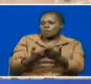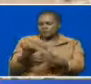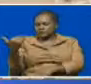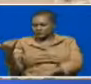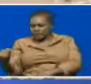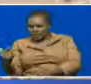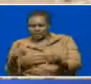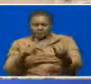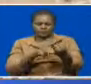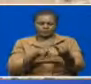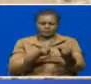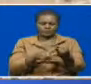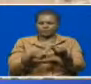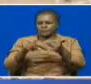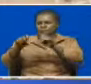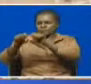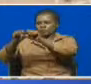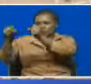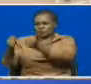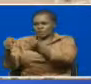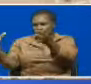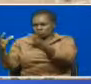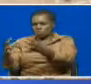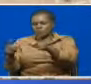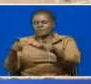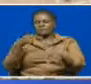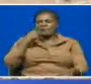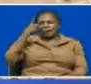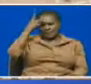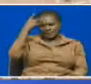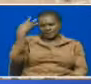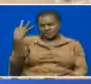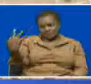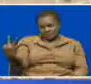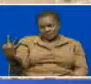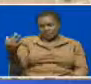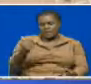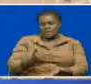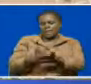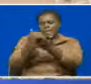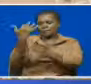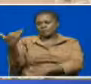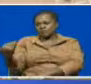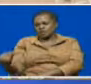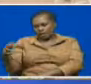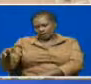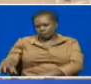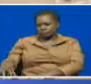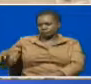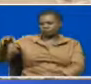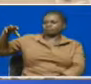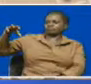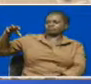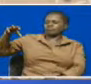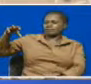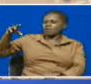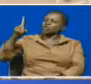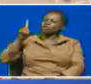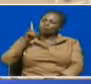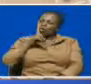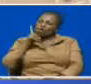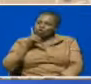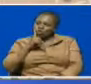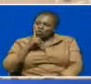child, the wider community, and the parents, to help the child to come up. Because